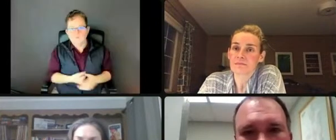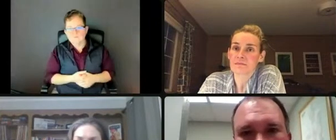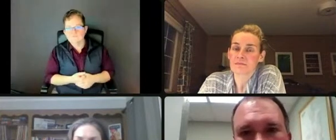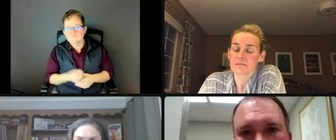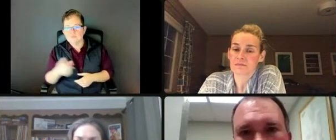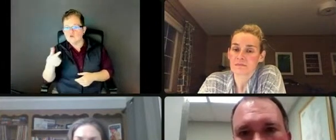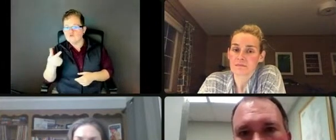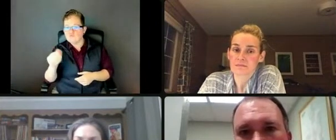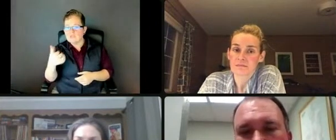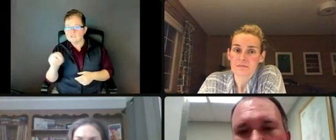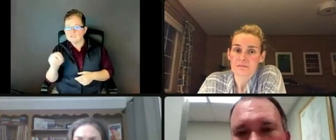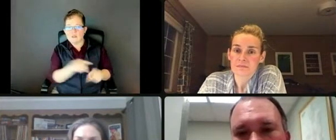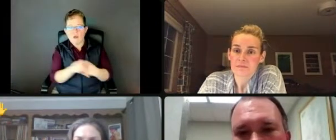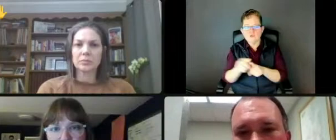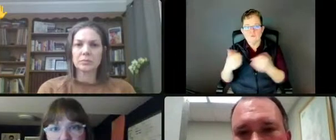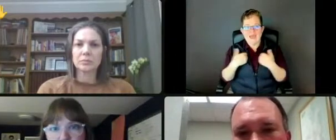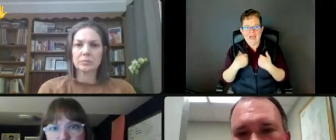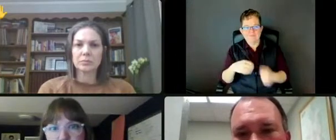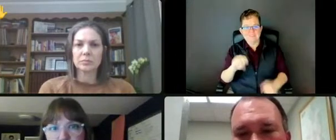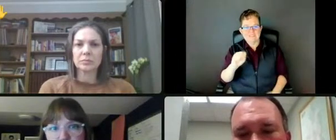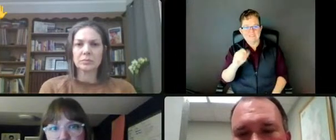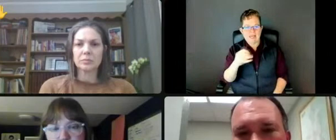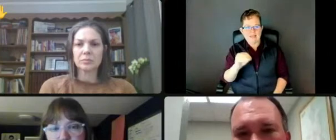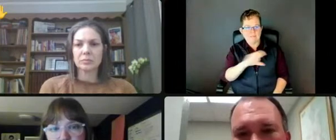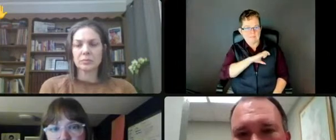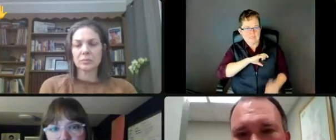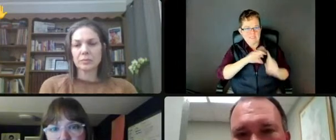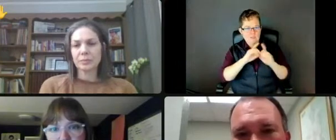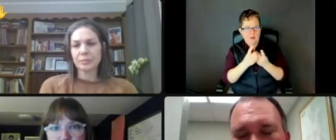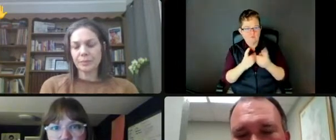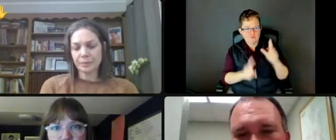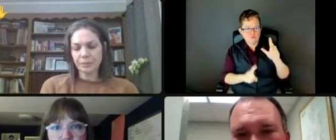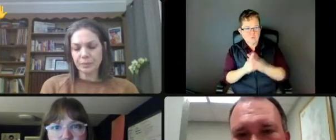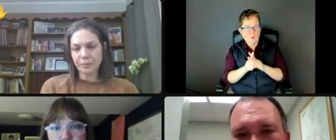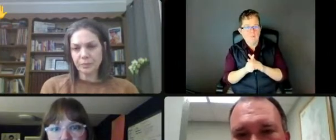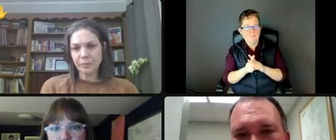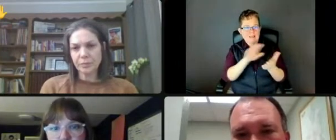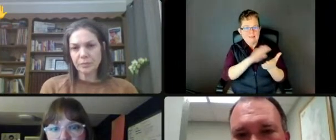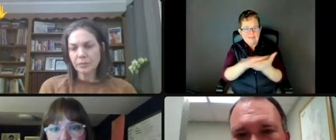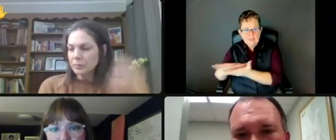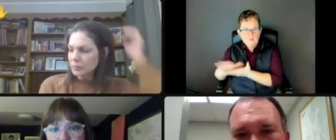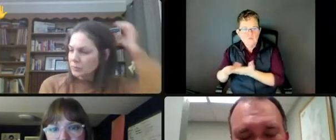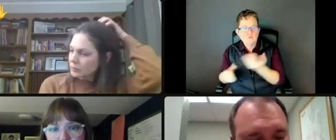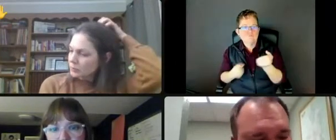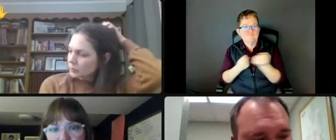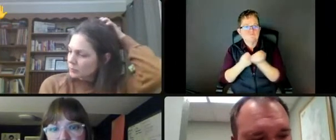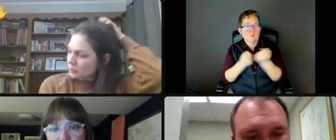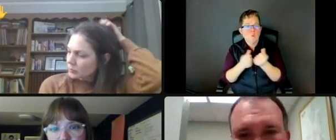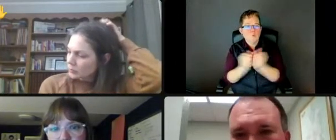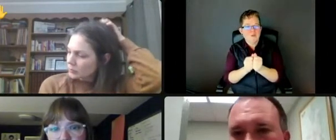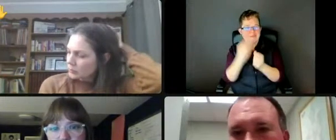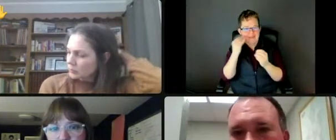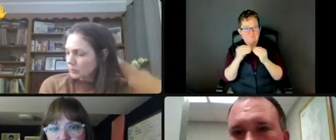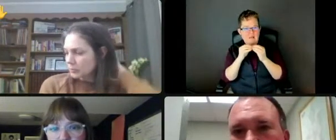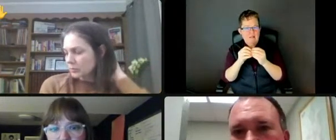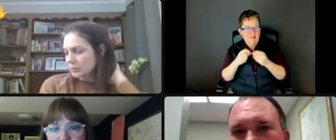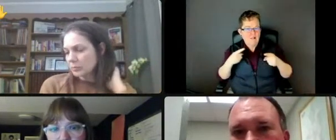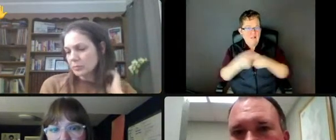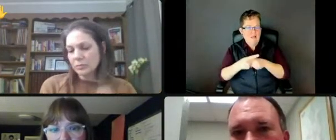have Salem Police Department present at cleanups to be able to assist resolving conflicts or